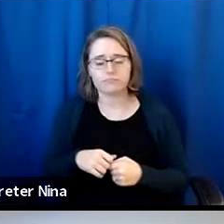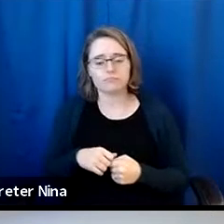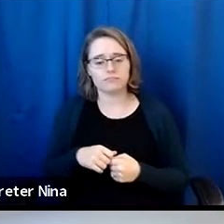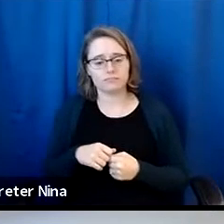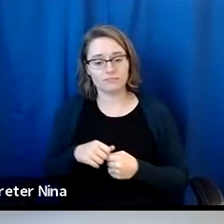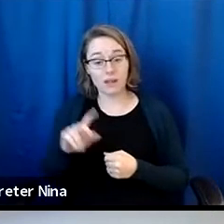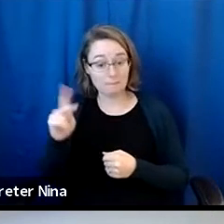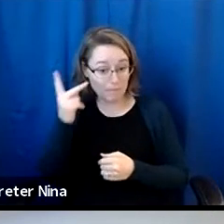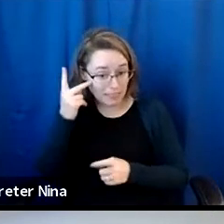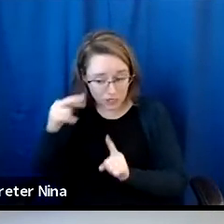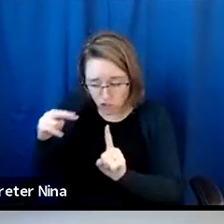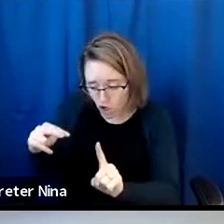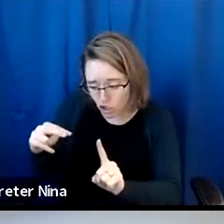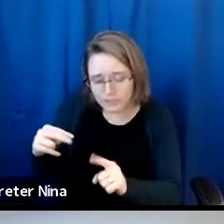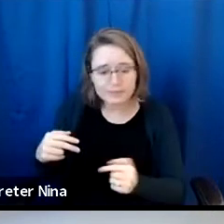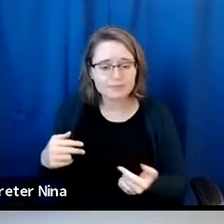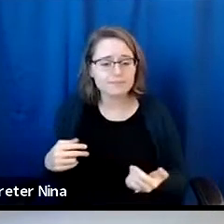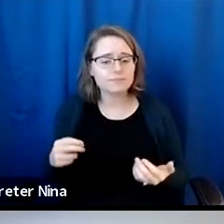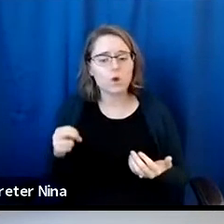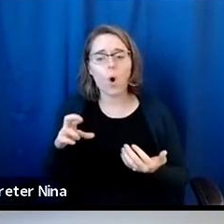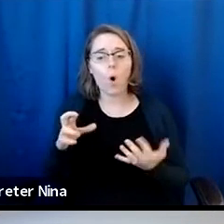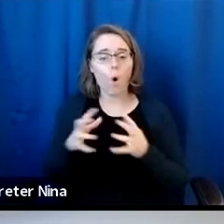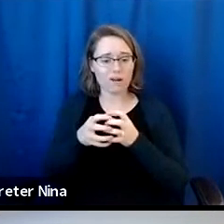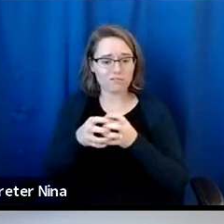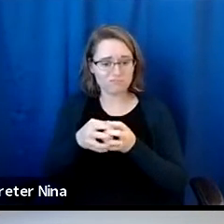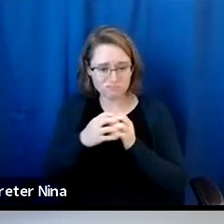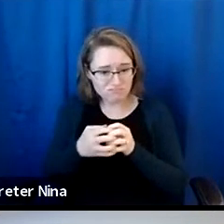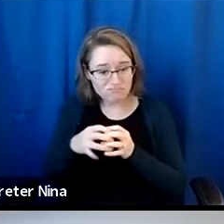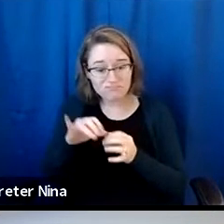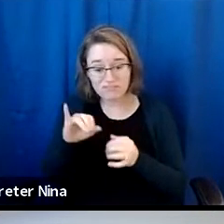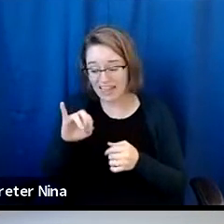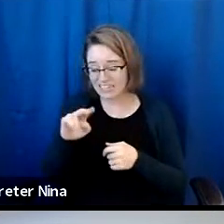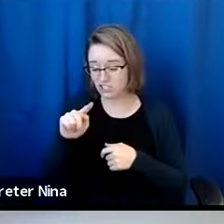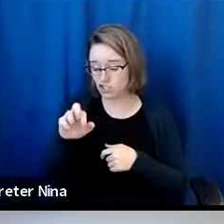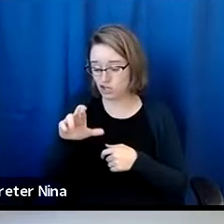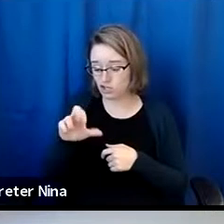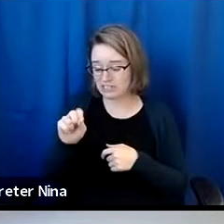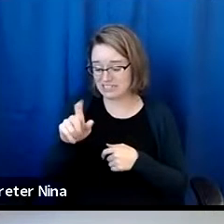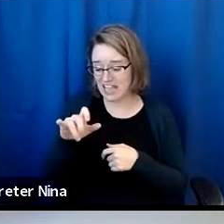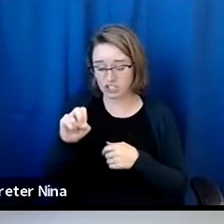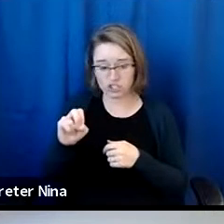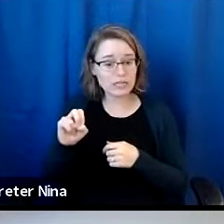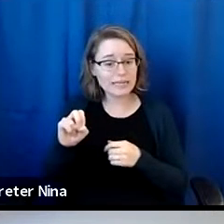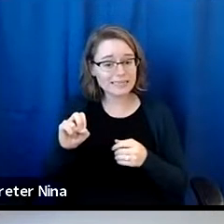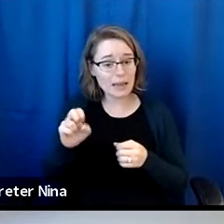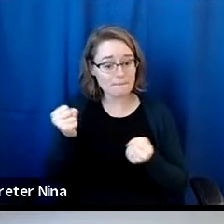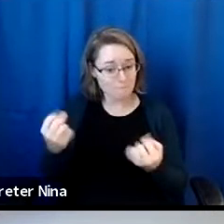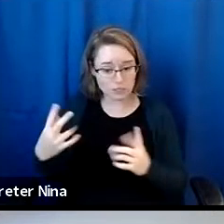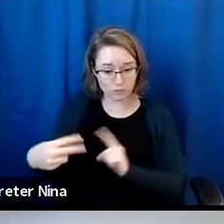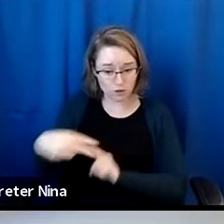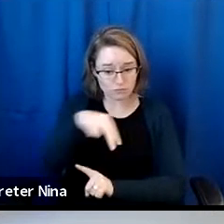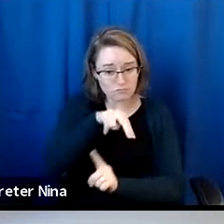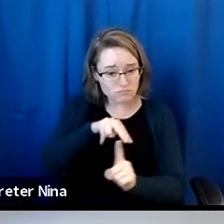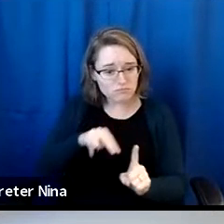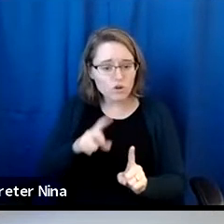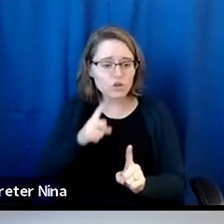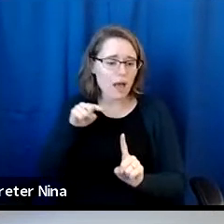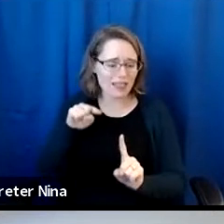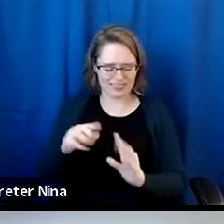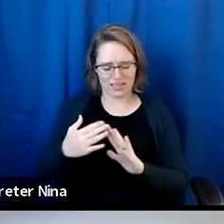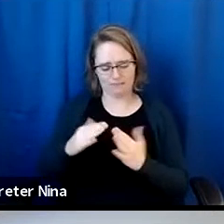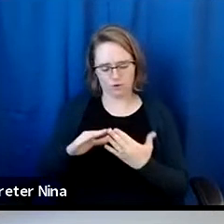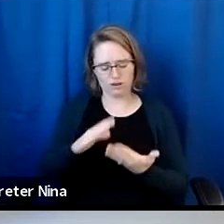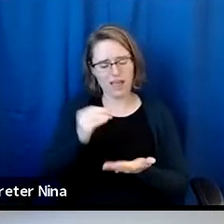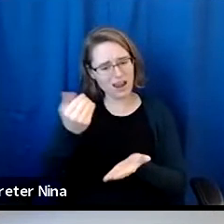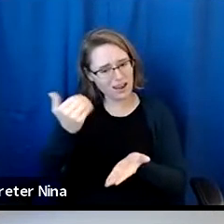a political standpoint, or some intersection thereof, right? And so I think that's the piece where community, and again, being able